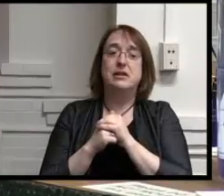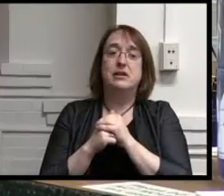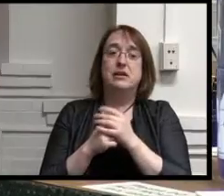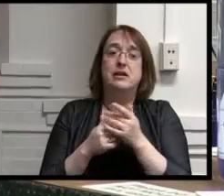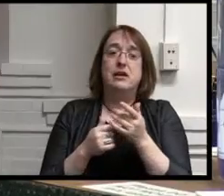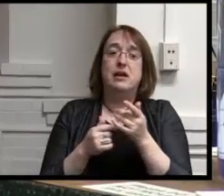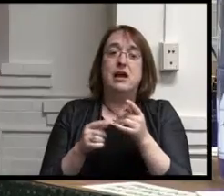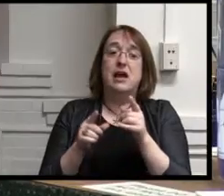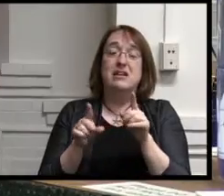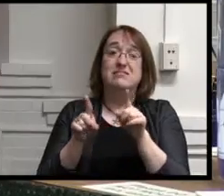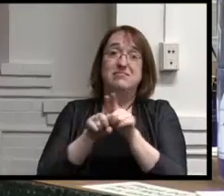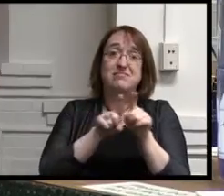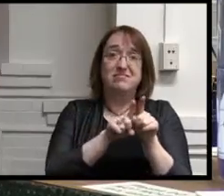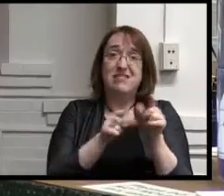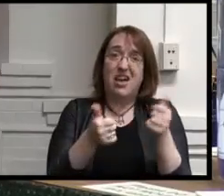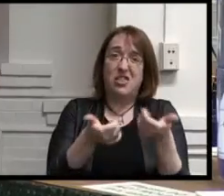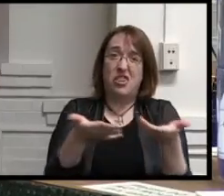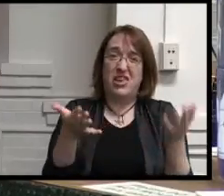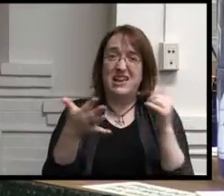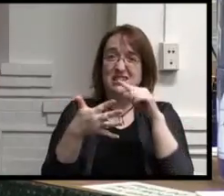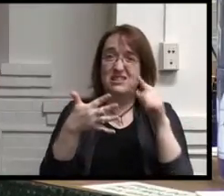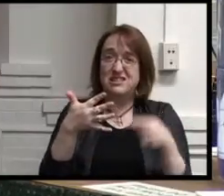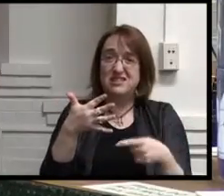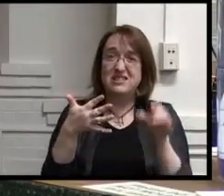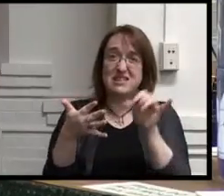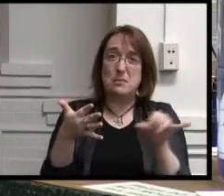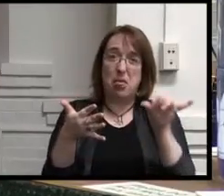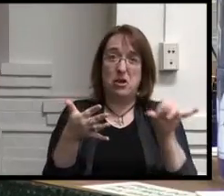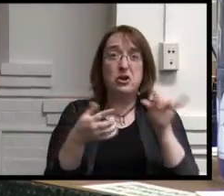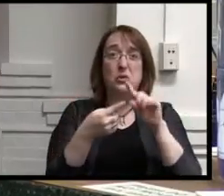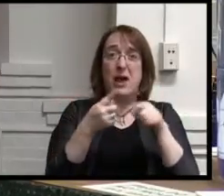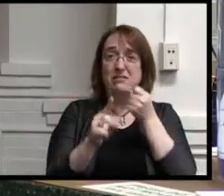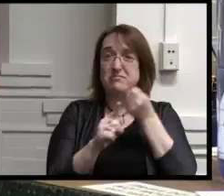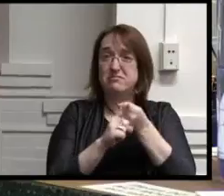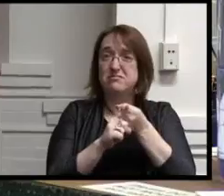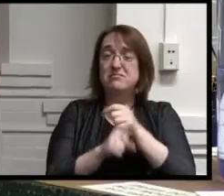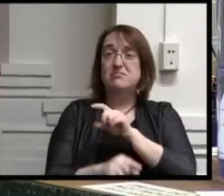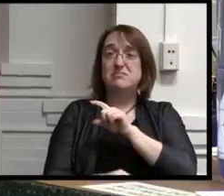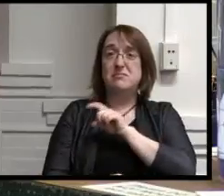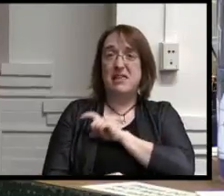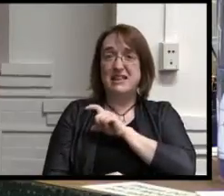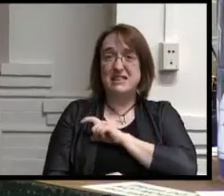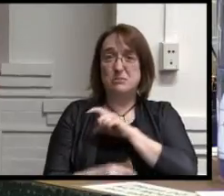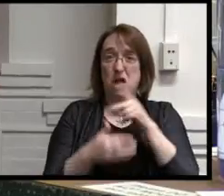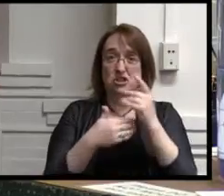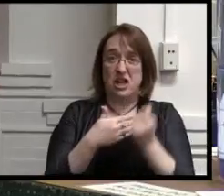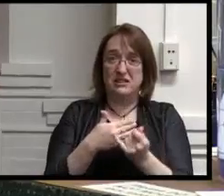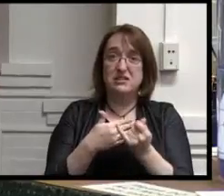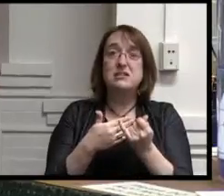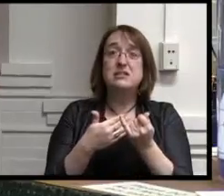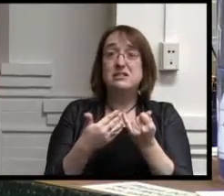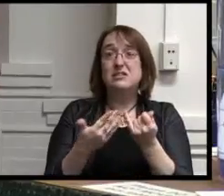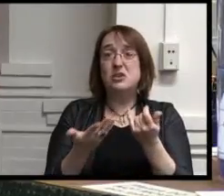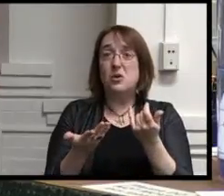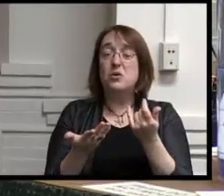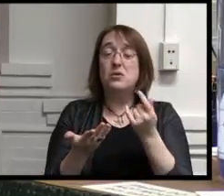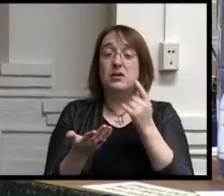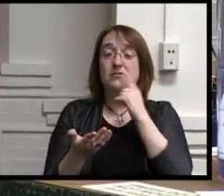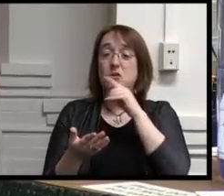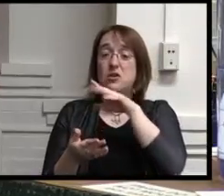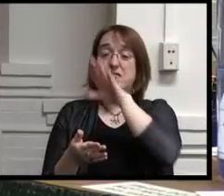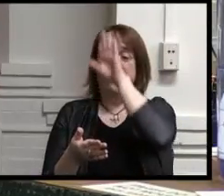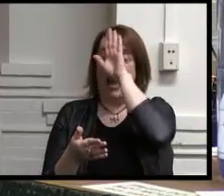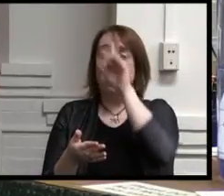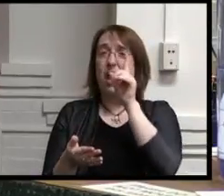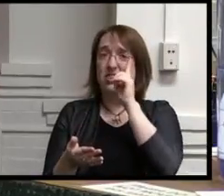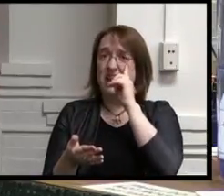And there'll be some other things like this when we get to the police station project. This is about all there's going to need to be for fire. I can't guarantee